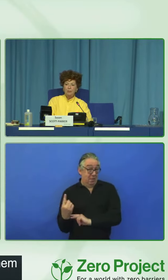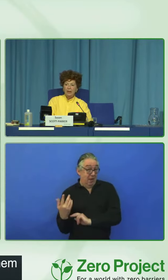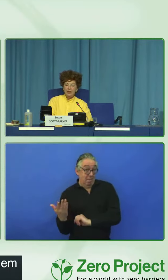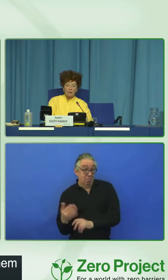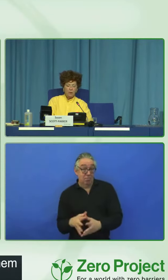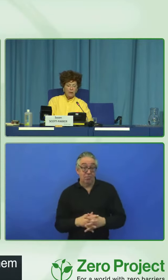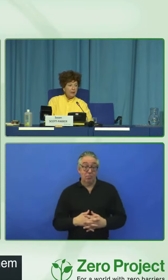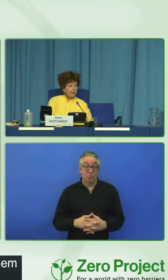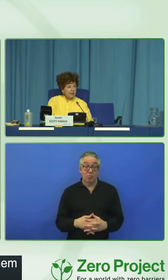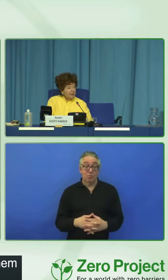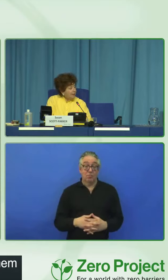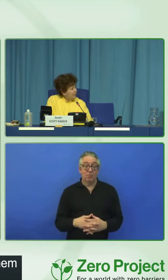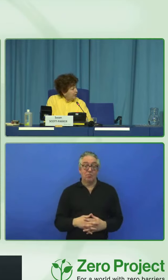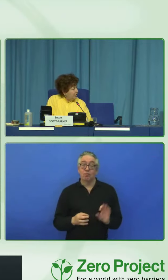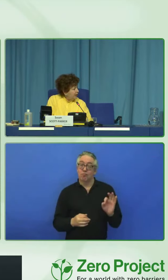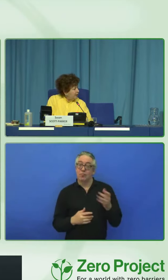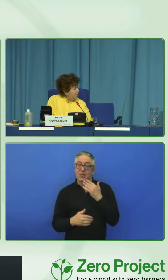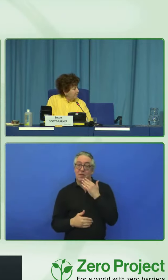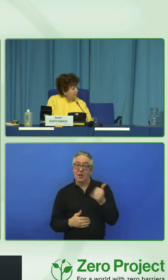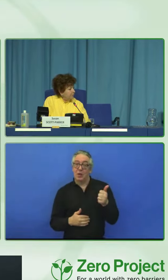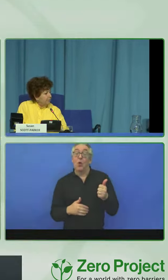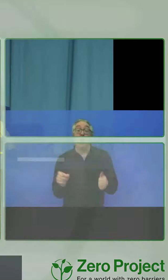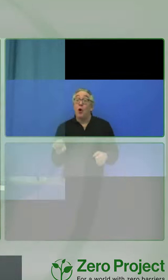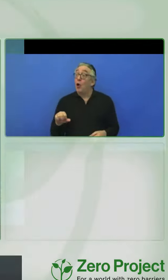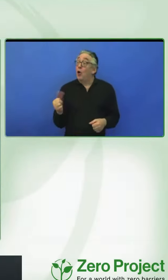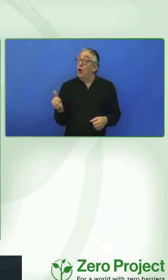Thank you. Anybody else like to come in on that?